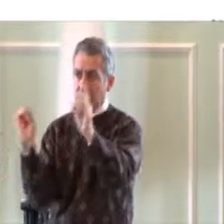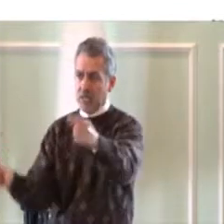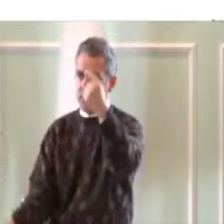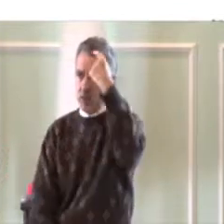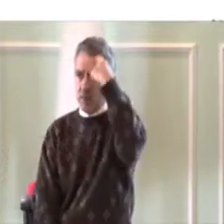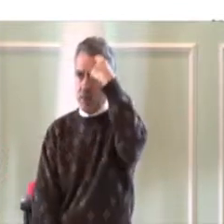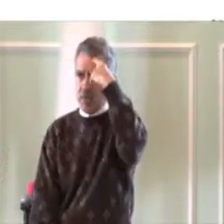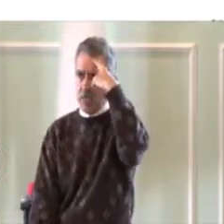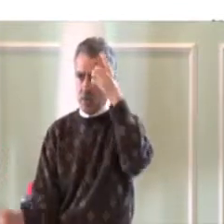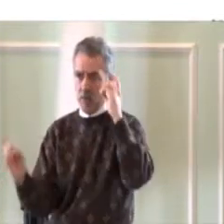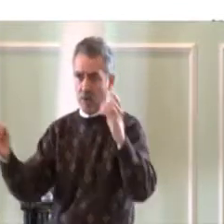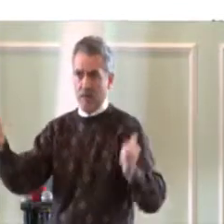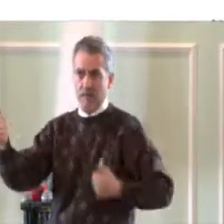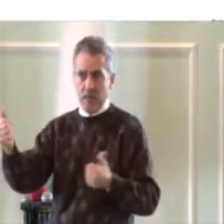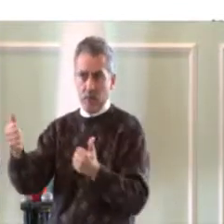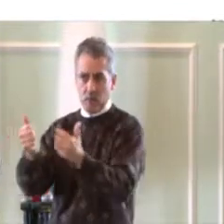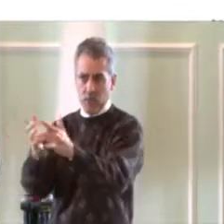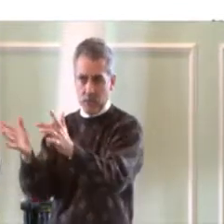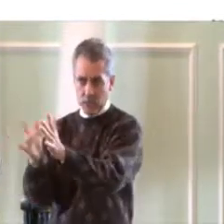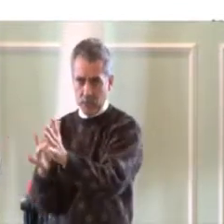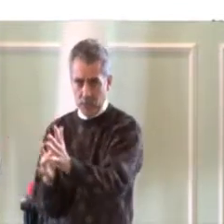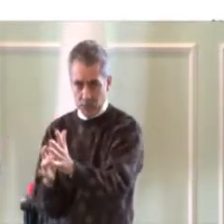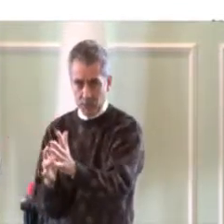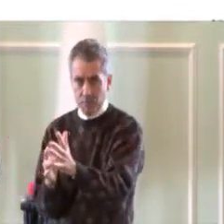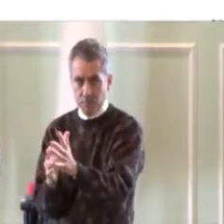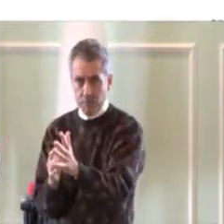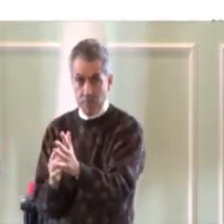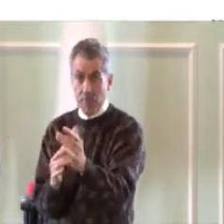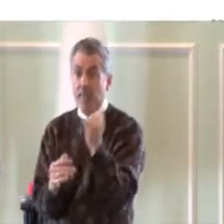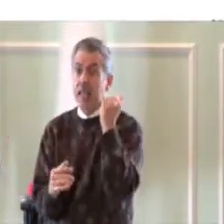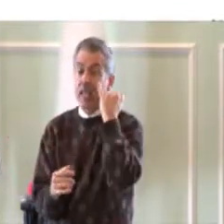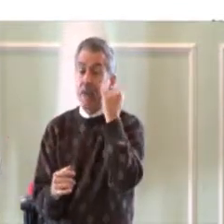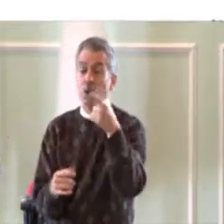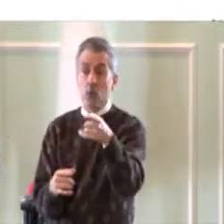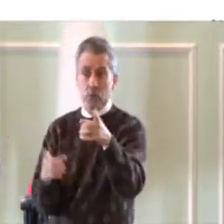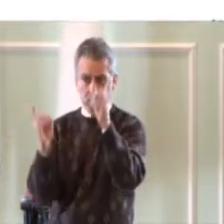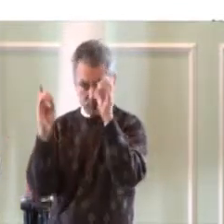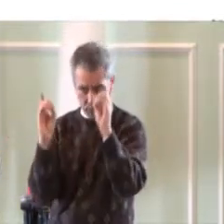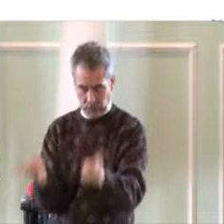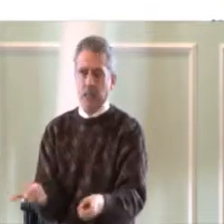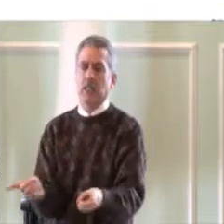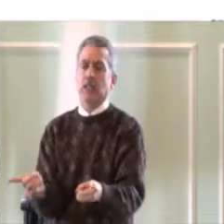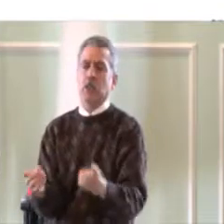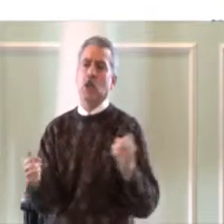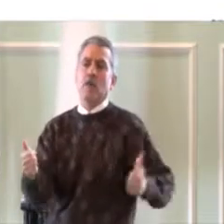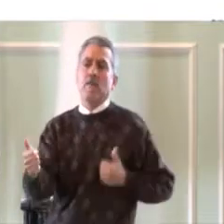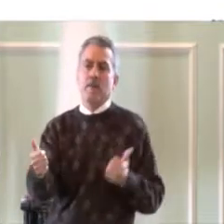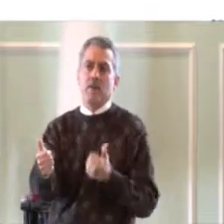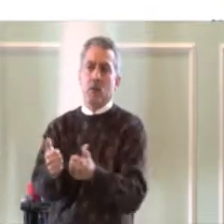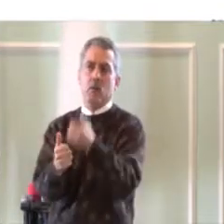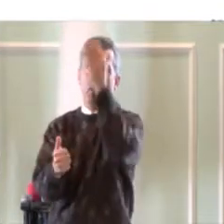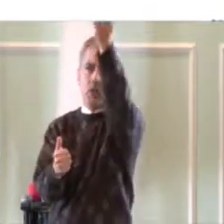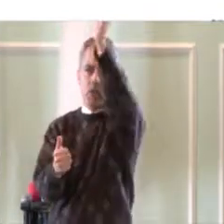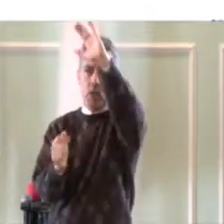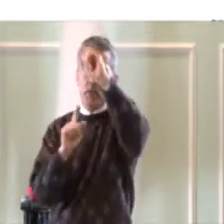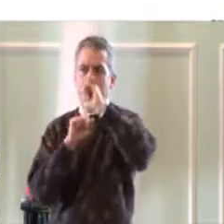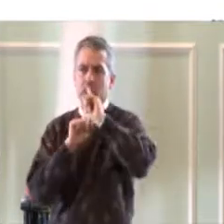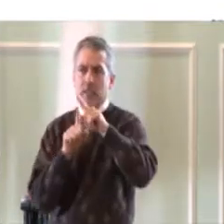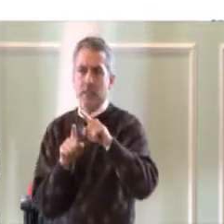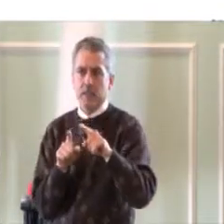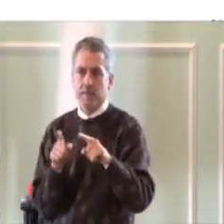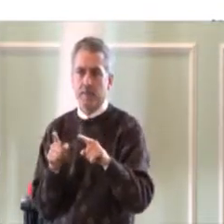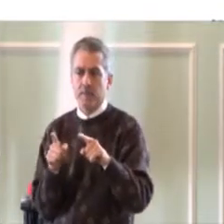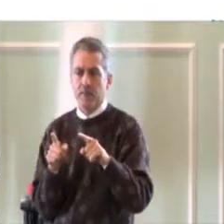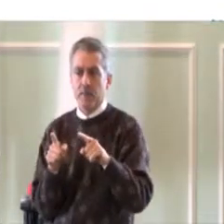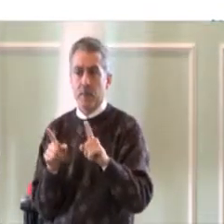you want to follow Jesus Christ, if you decide that you are going to follow what God says,